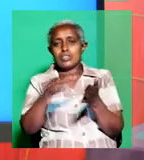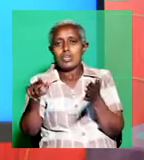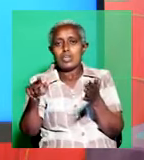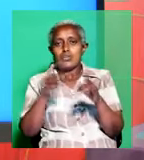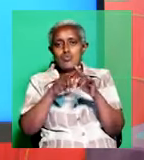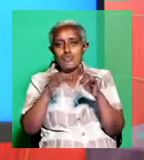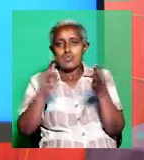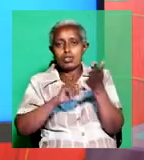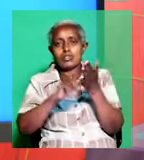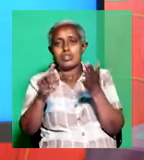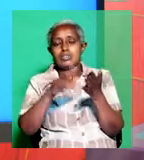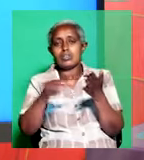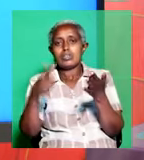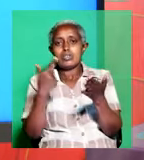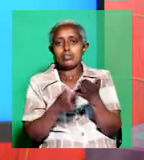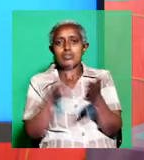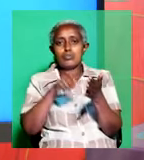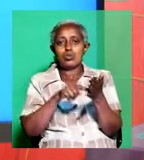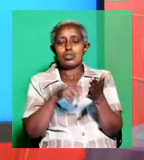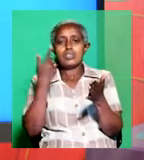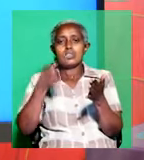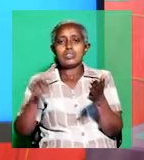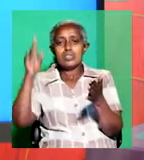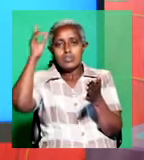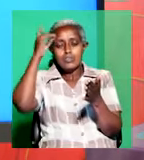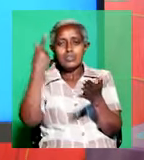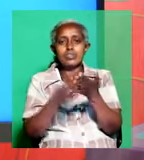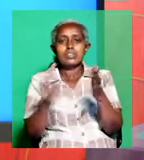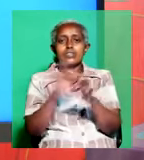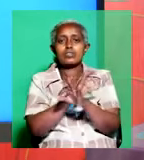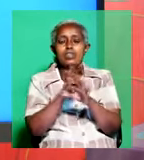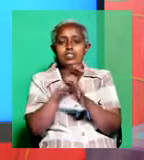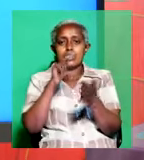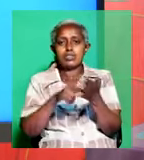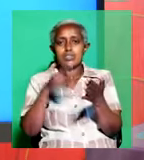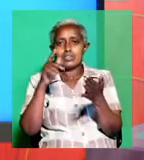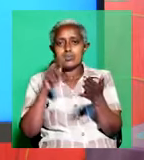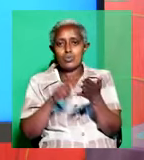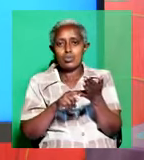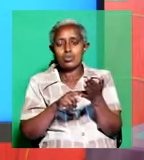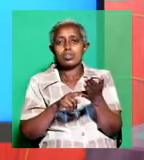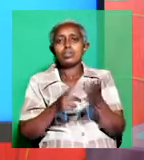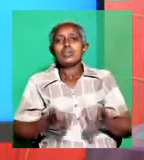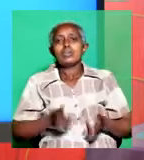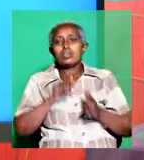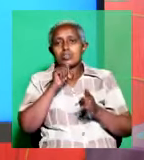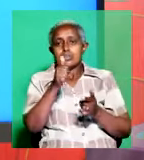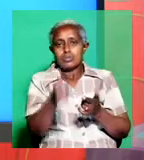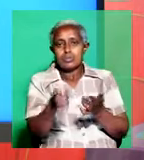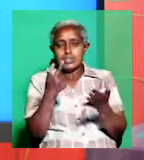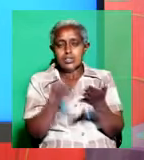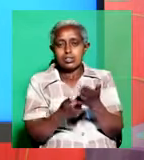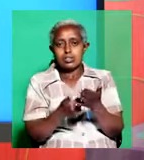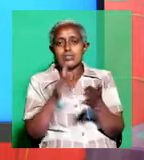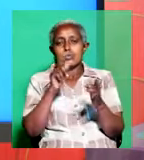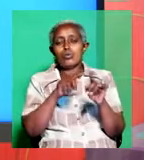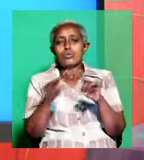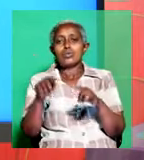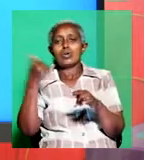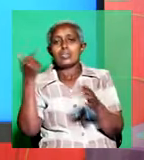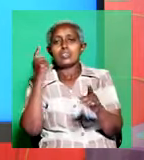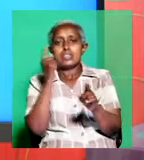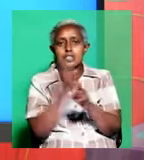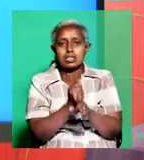at this point. So the derivative of this function at this point does not exist. So this also